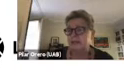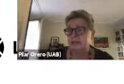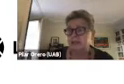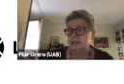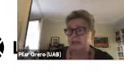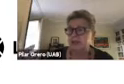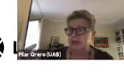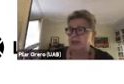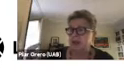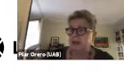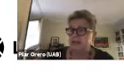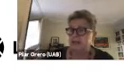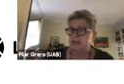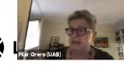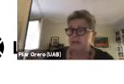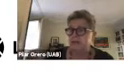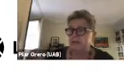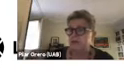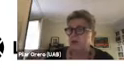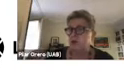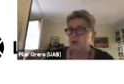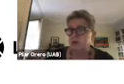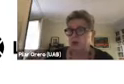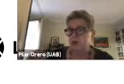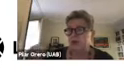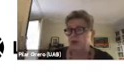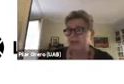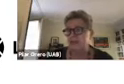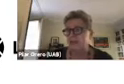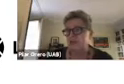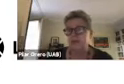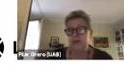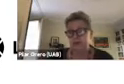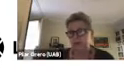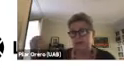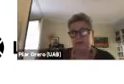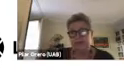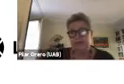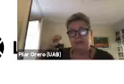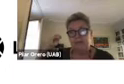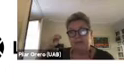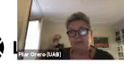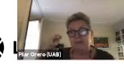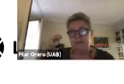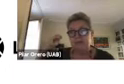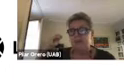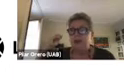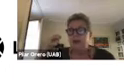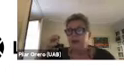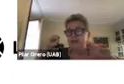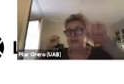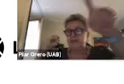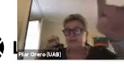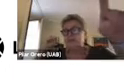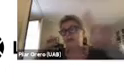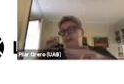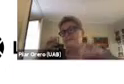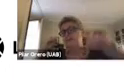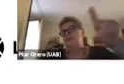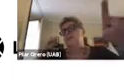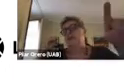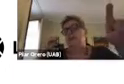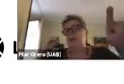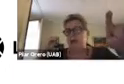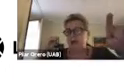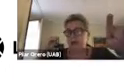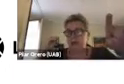it intelligent, and the audio description could go next to you as a friend, telling you, this is happening here, this